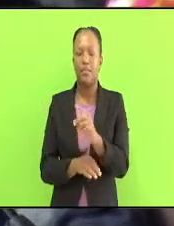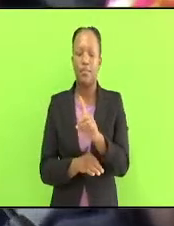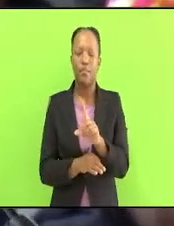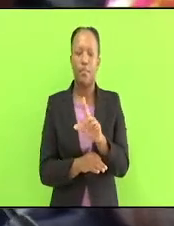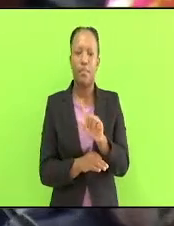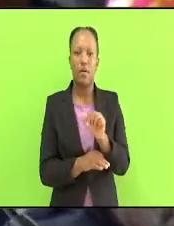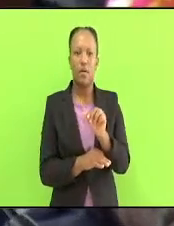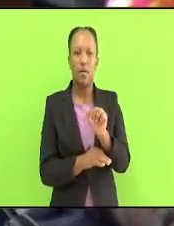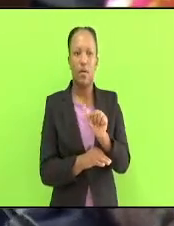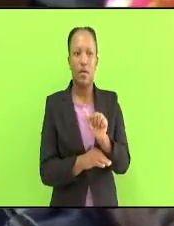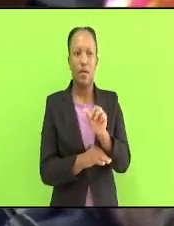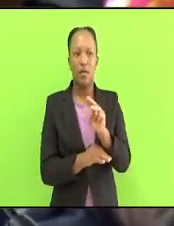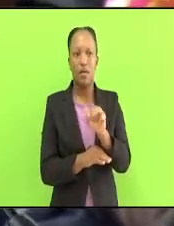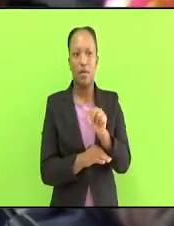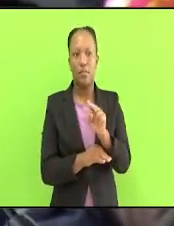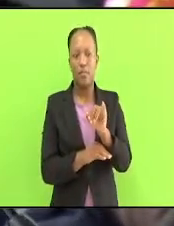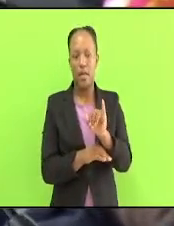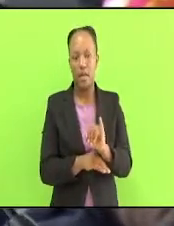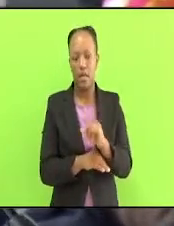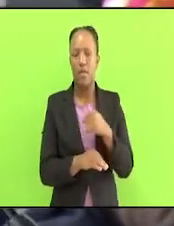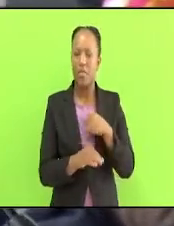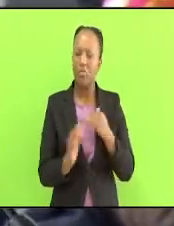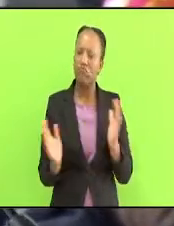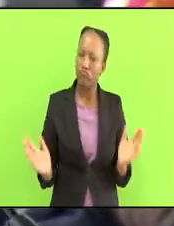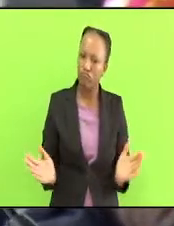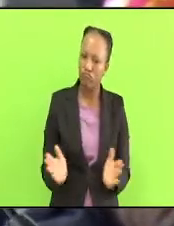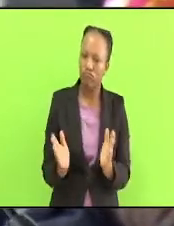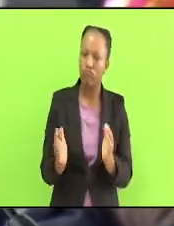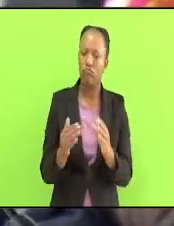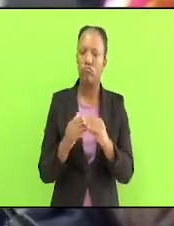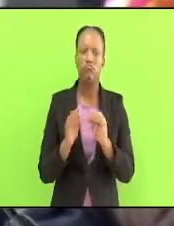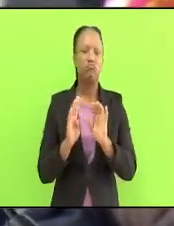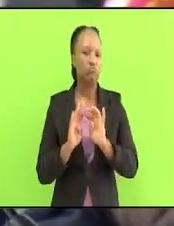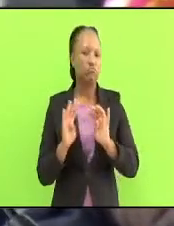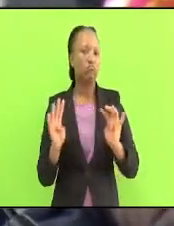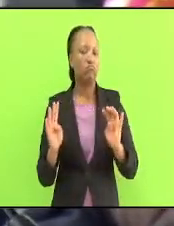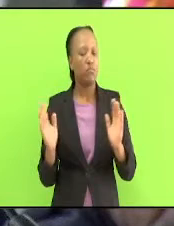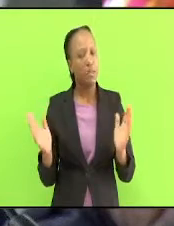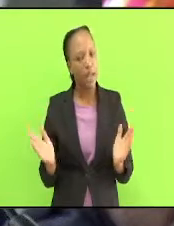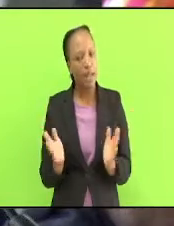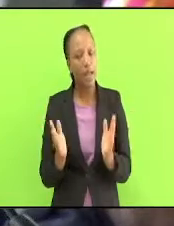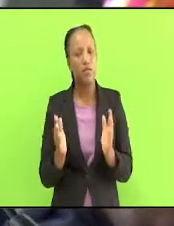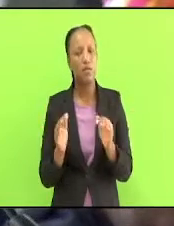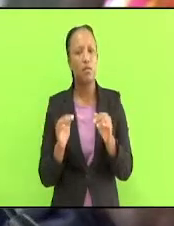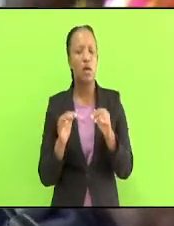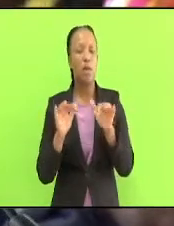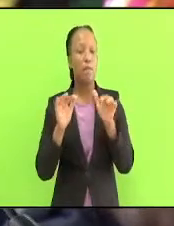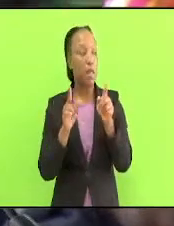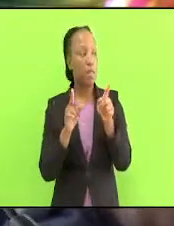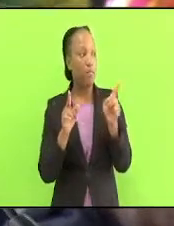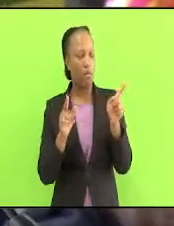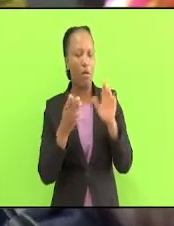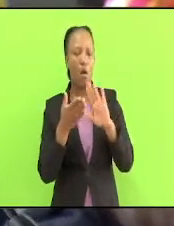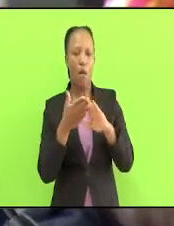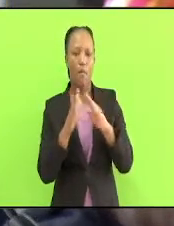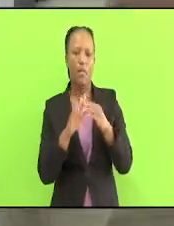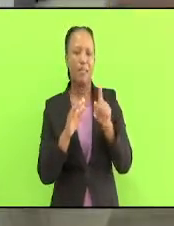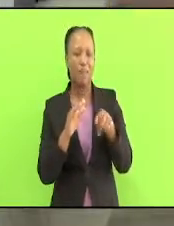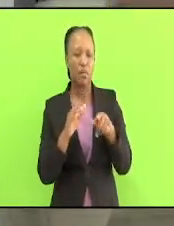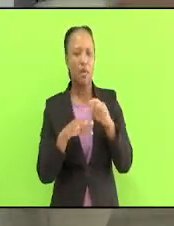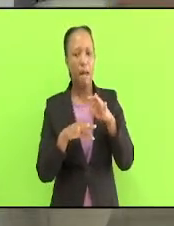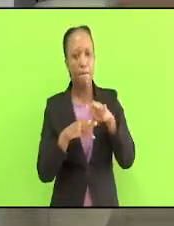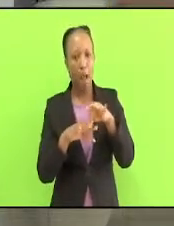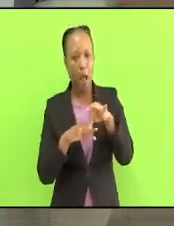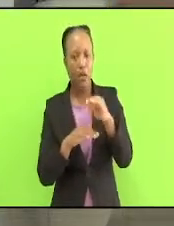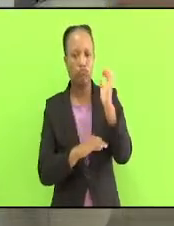ke rotloetsa bagolo gore ba jale ditlhare. Honorable Mr. Dlamini, I